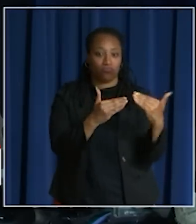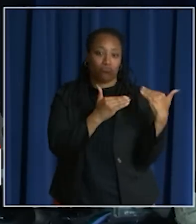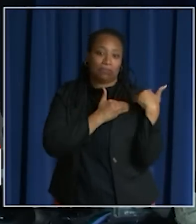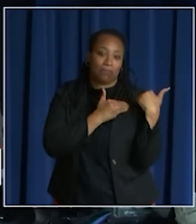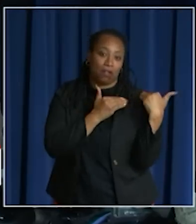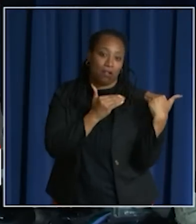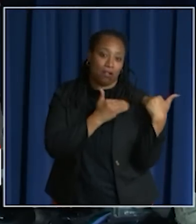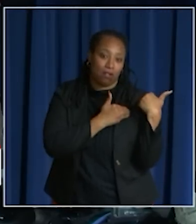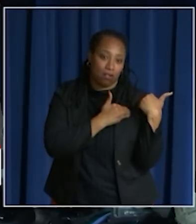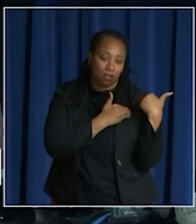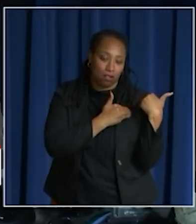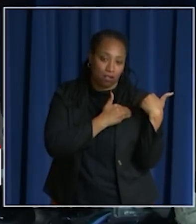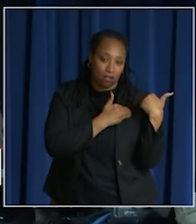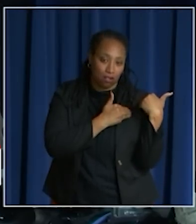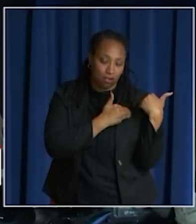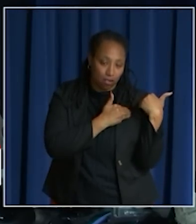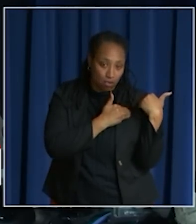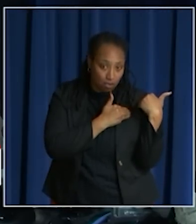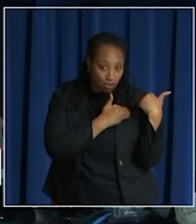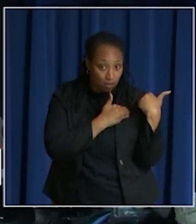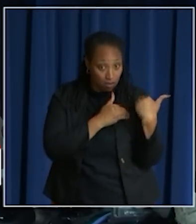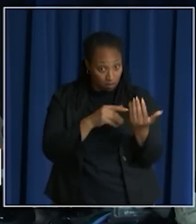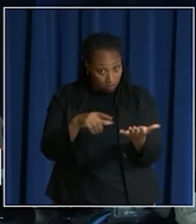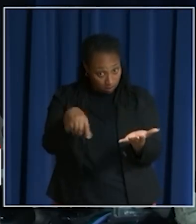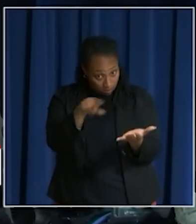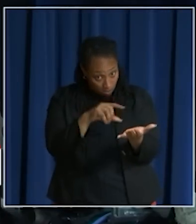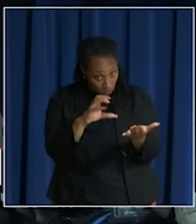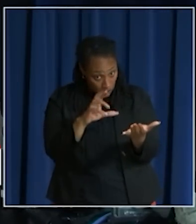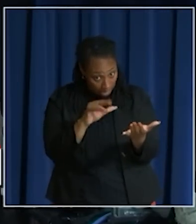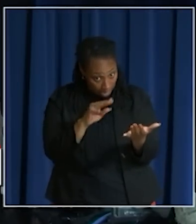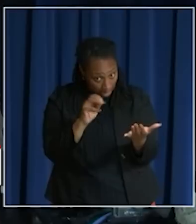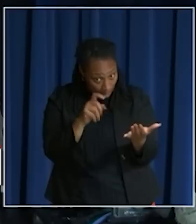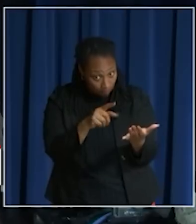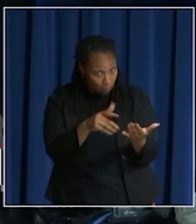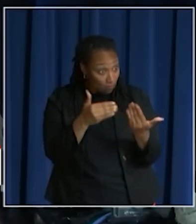a crime in the district with a gun, there has to be